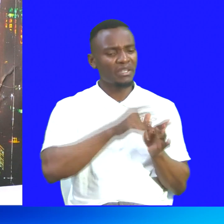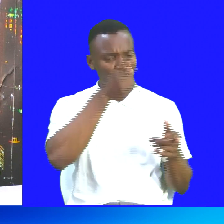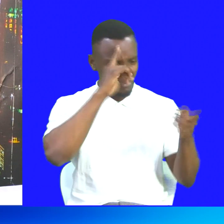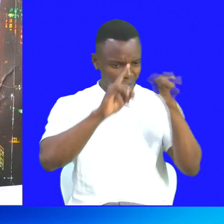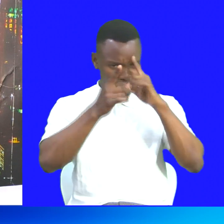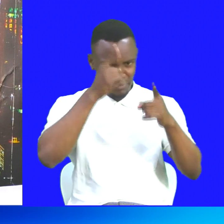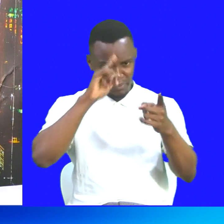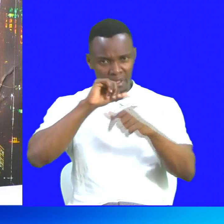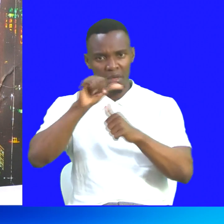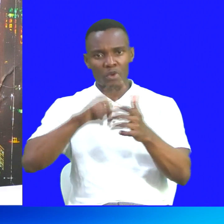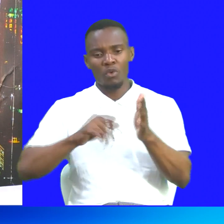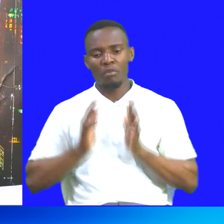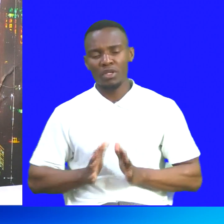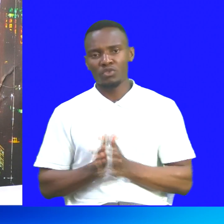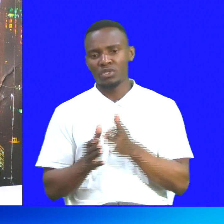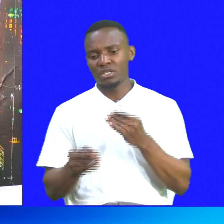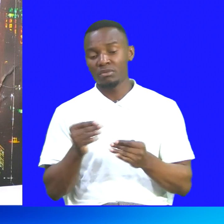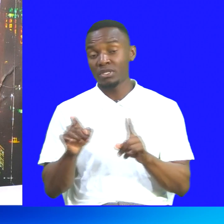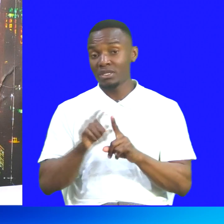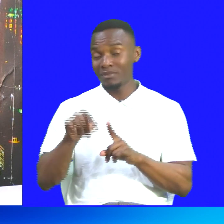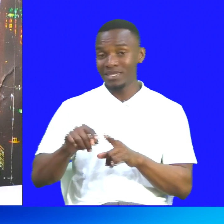with disabilities have caused